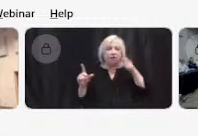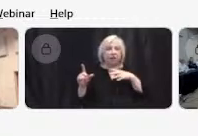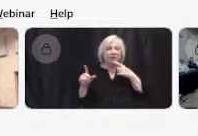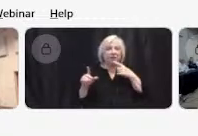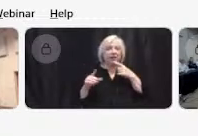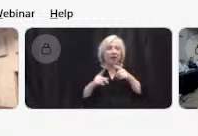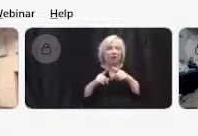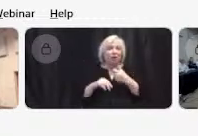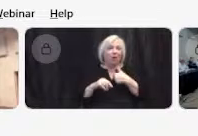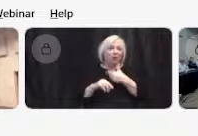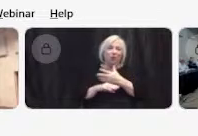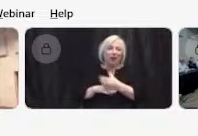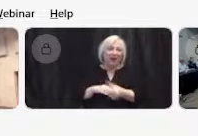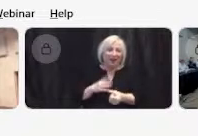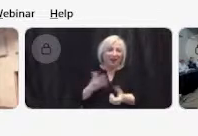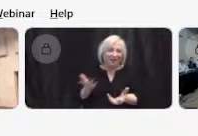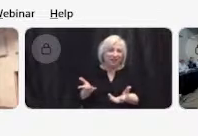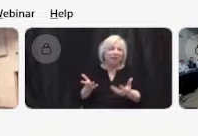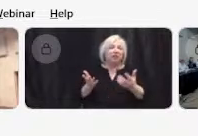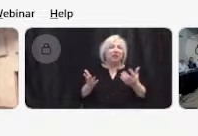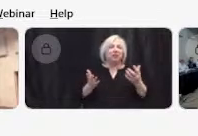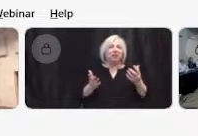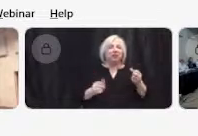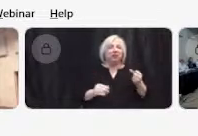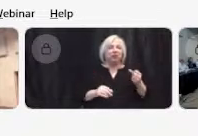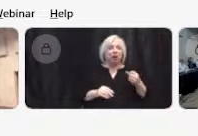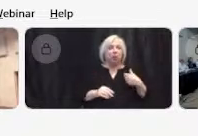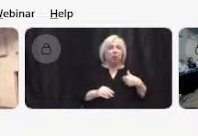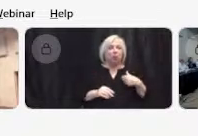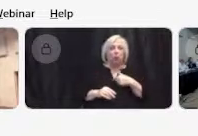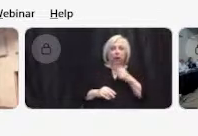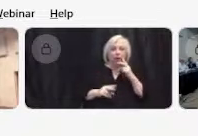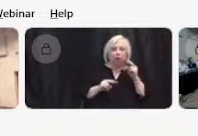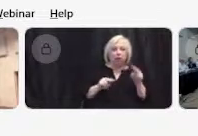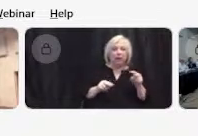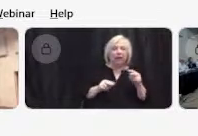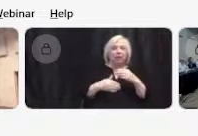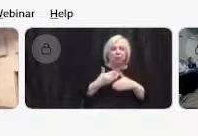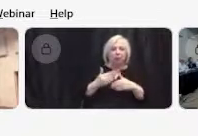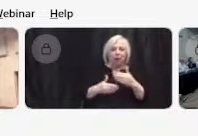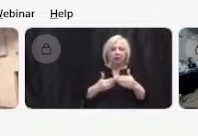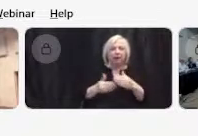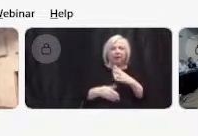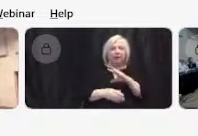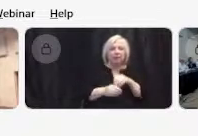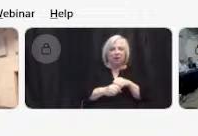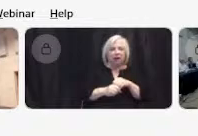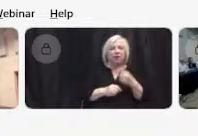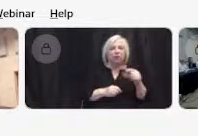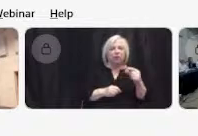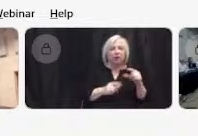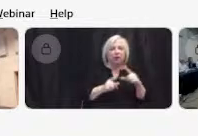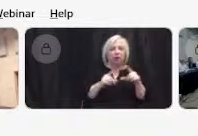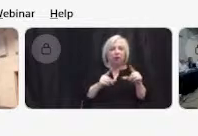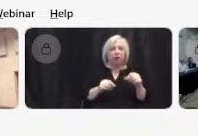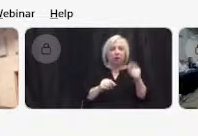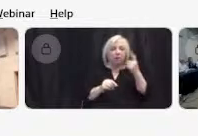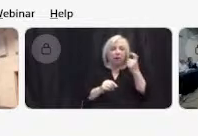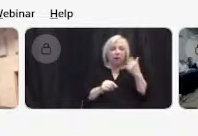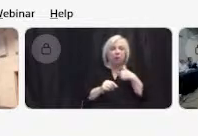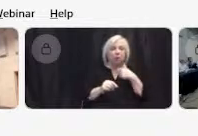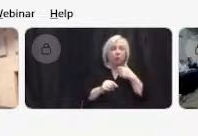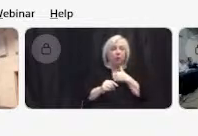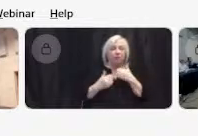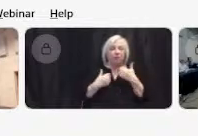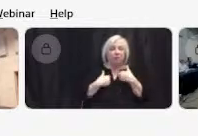had ran out of cards. Right. We are looking at our processes involving green cards because we have just